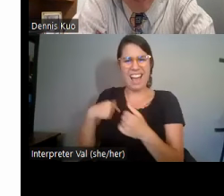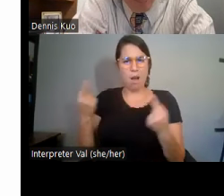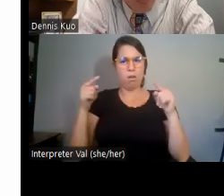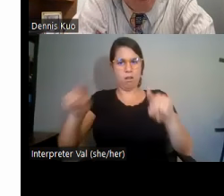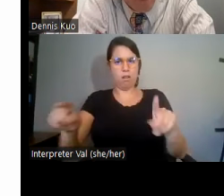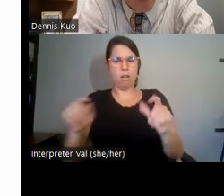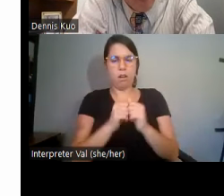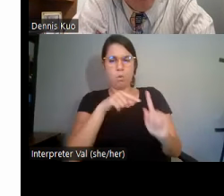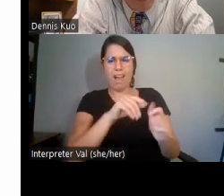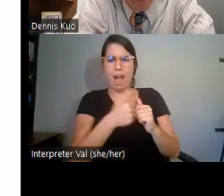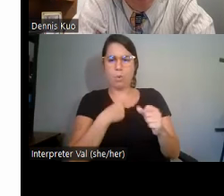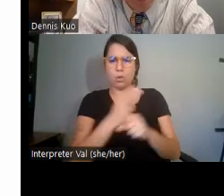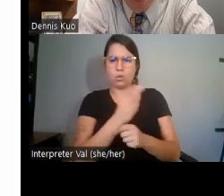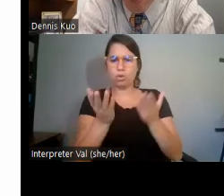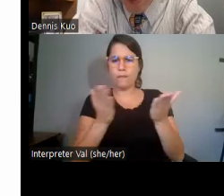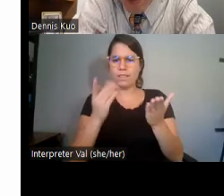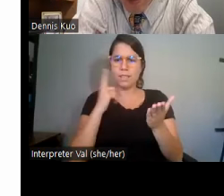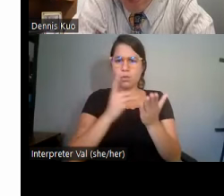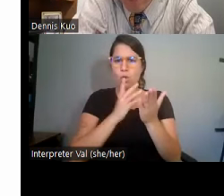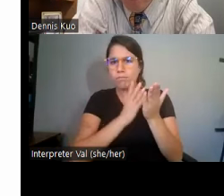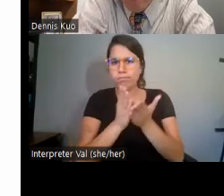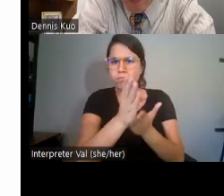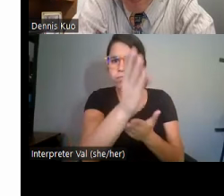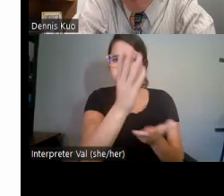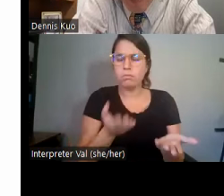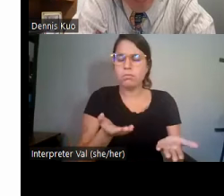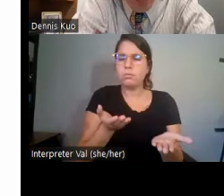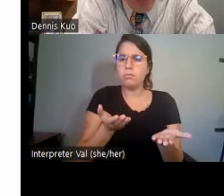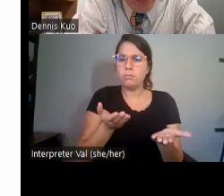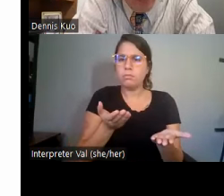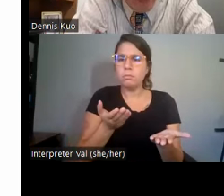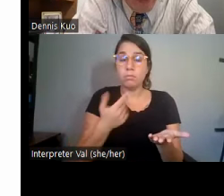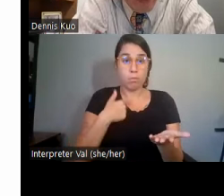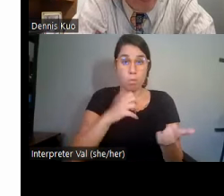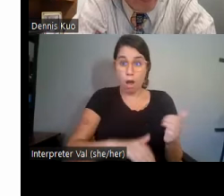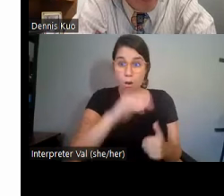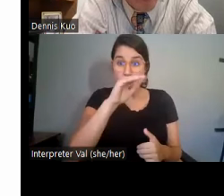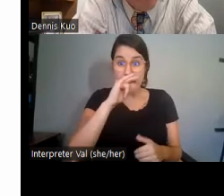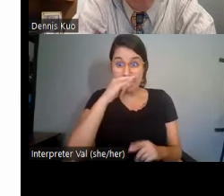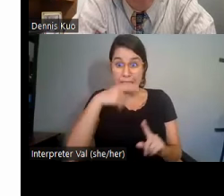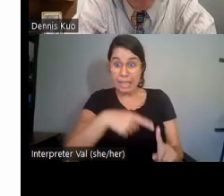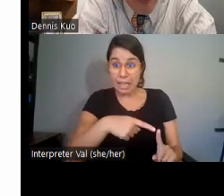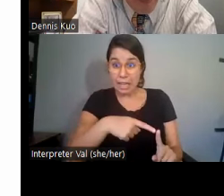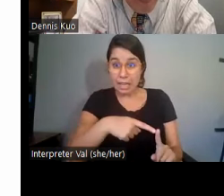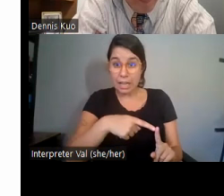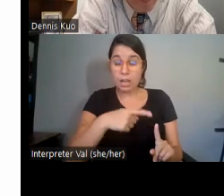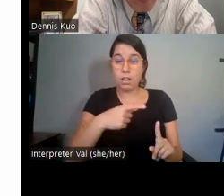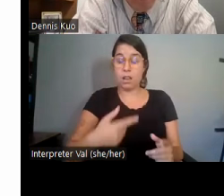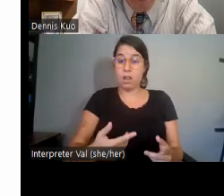utilize our services of getting through raising a child and then having the lived experience of being